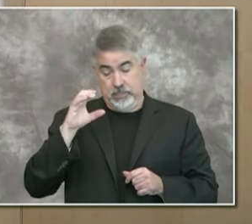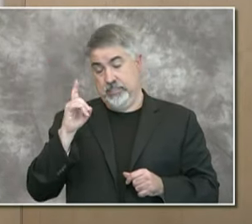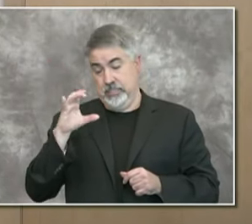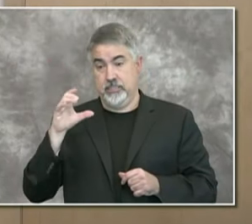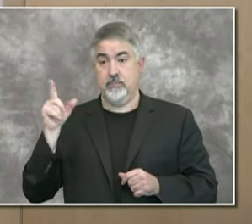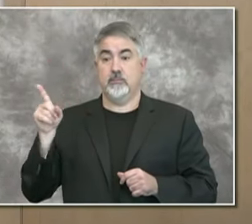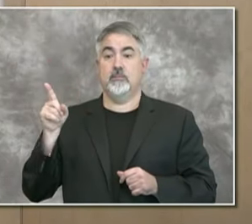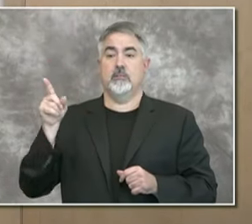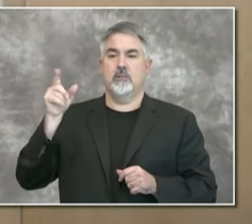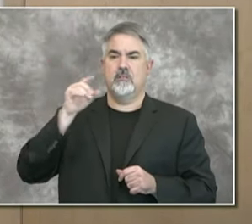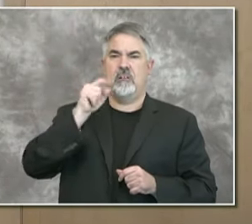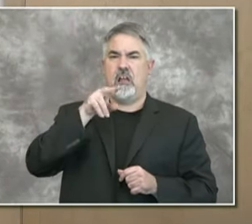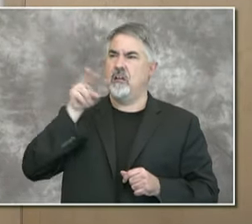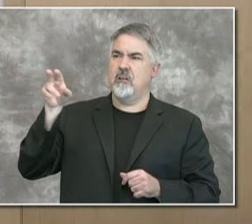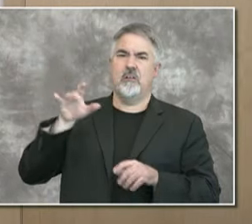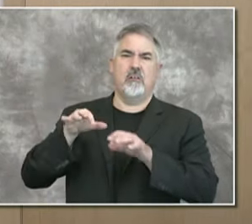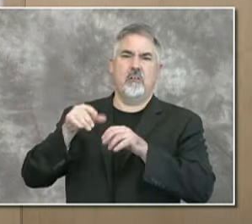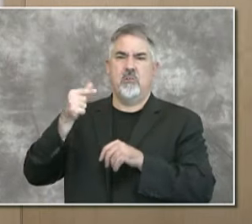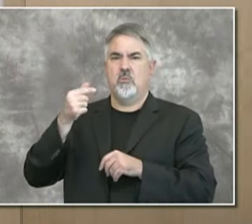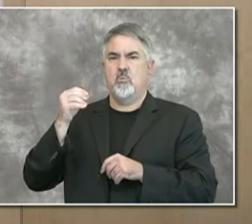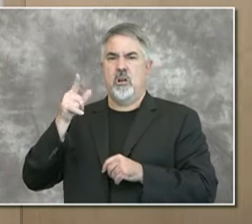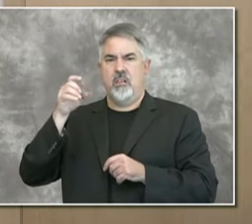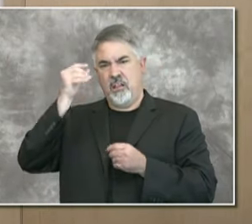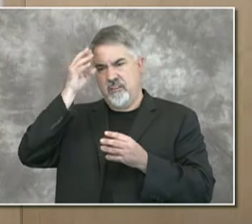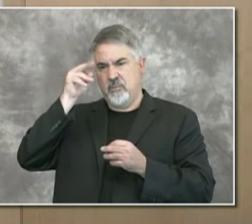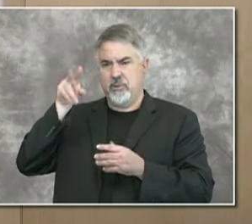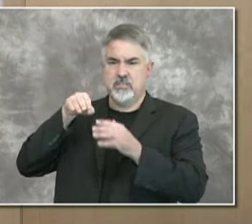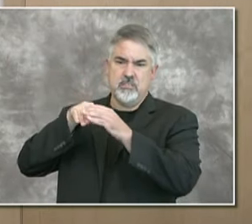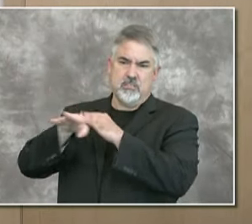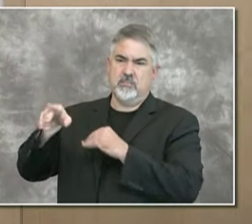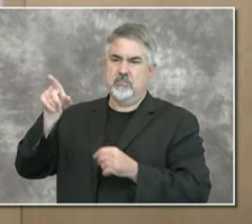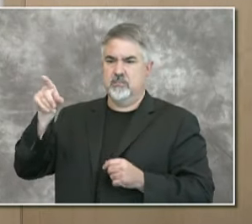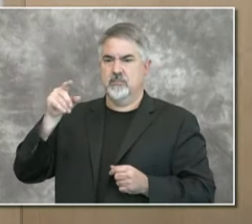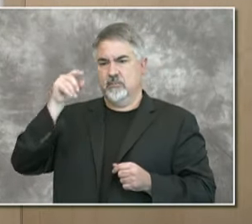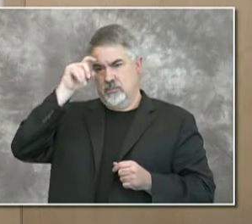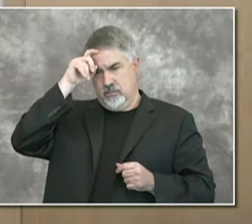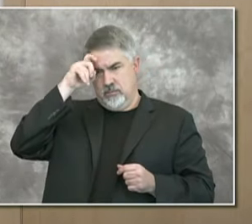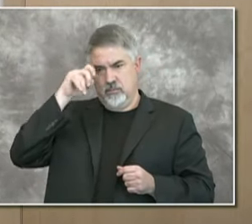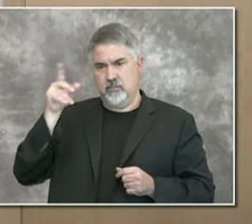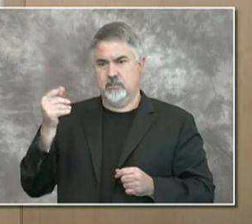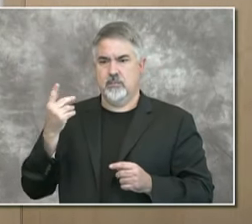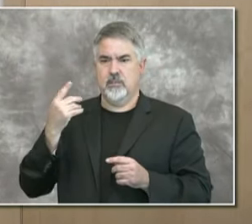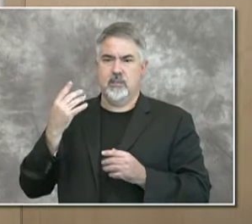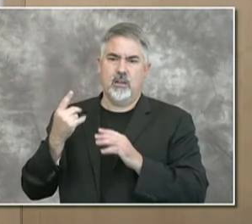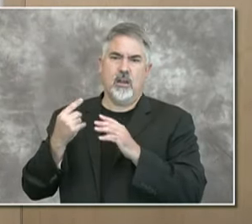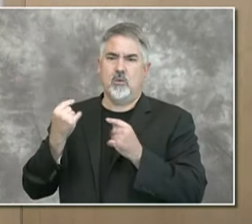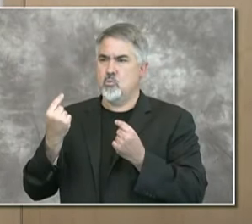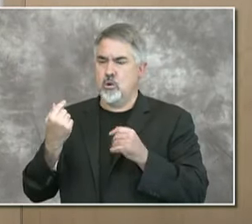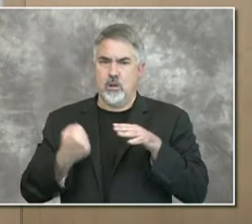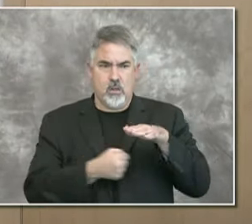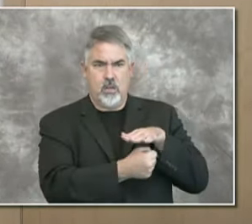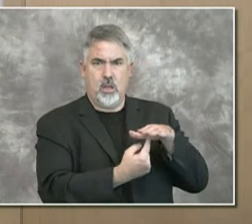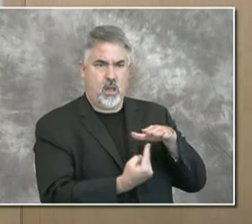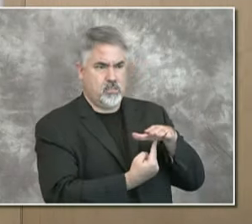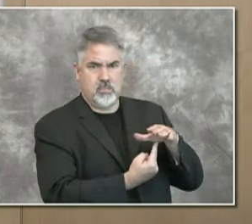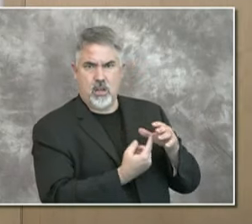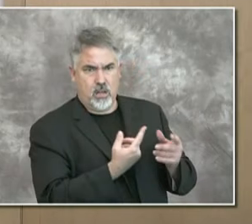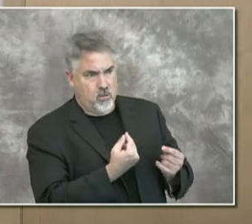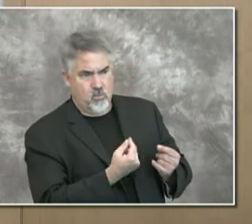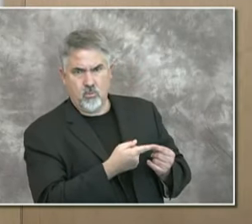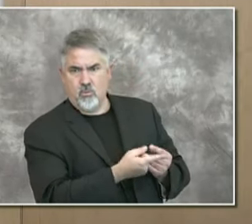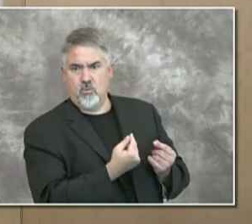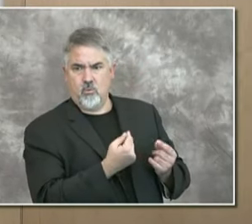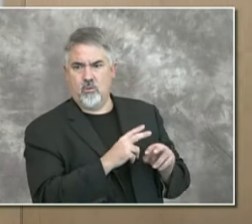Google CDC discontinuation of isolation for persons with COVID-19, not in healthcare settings.